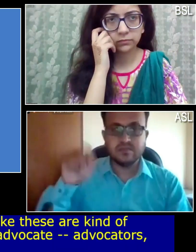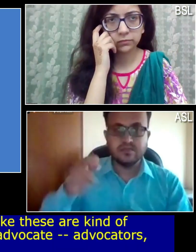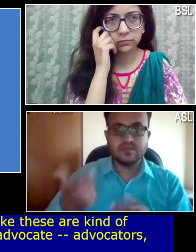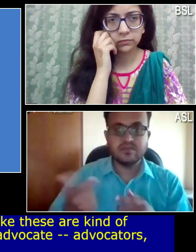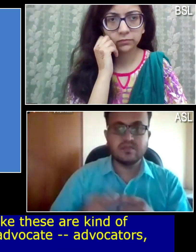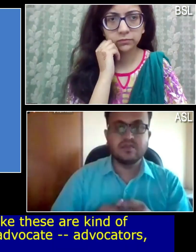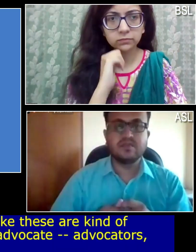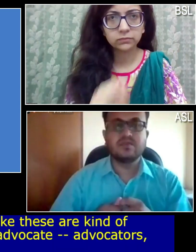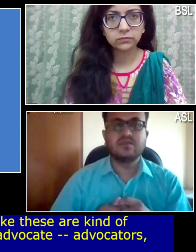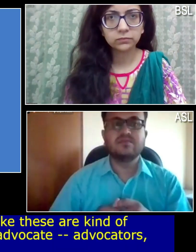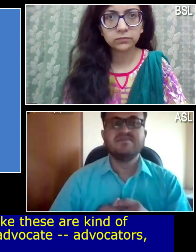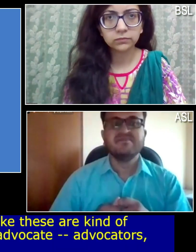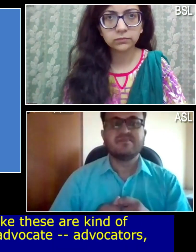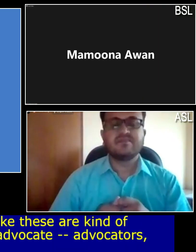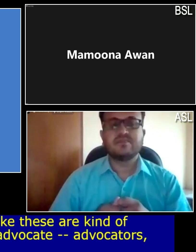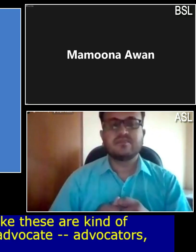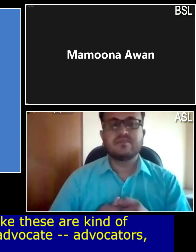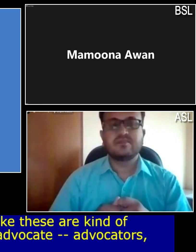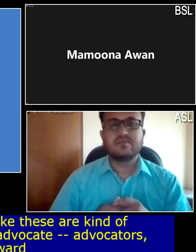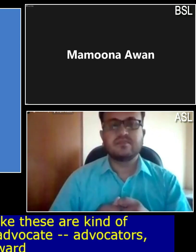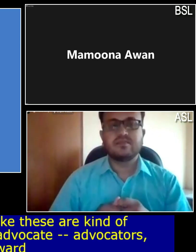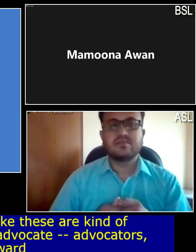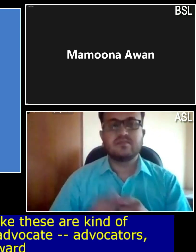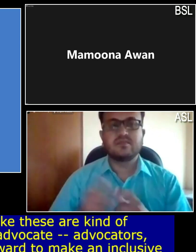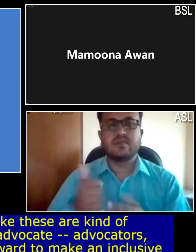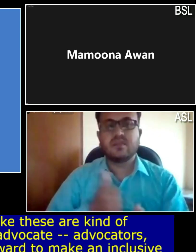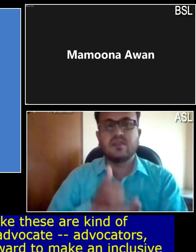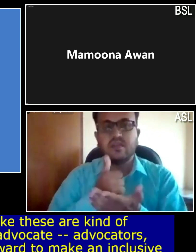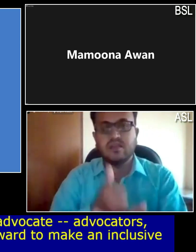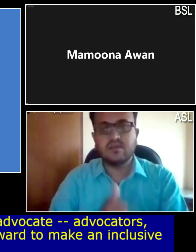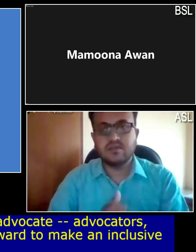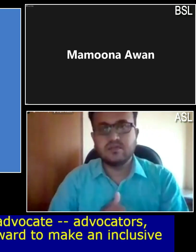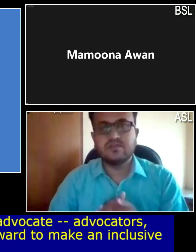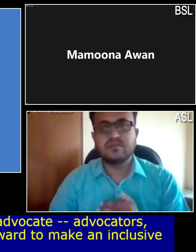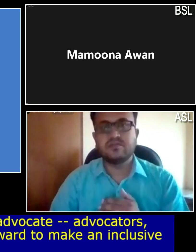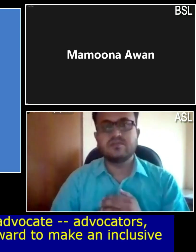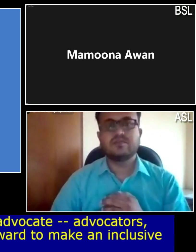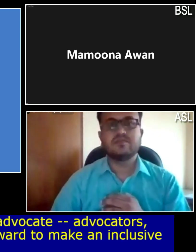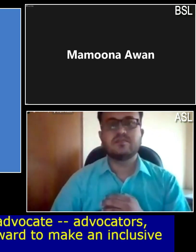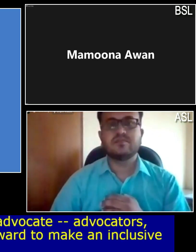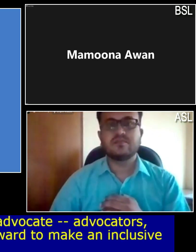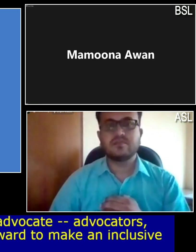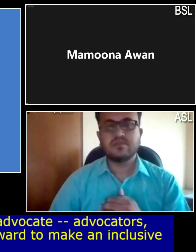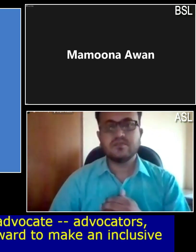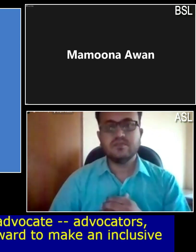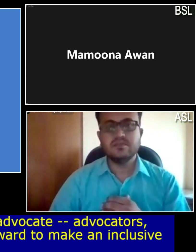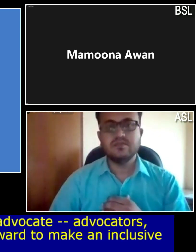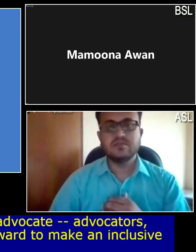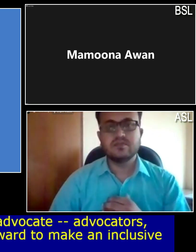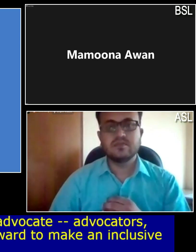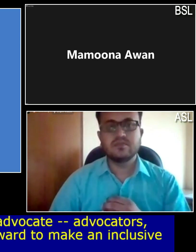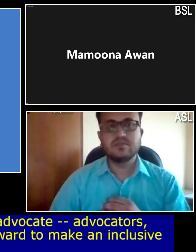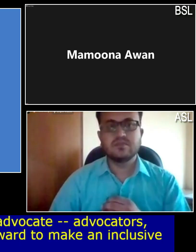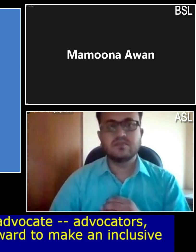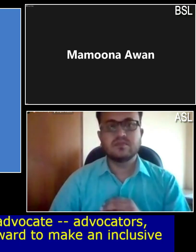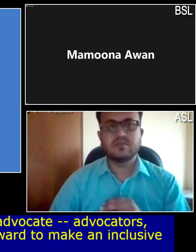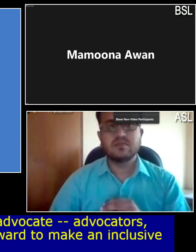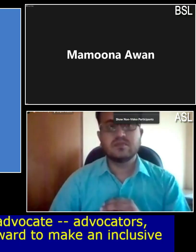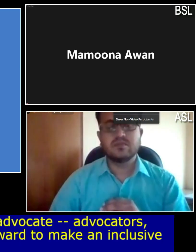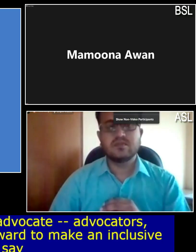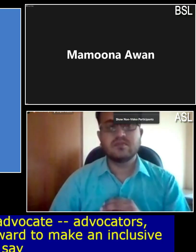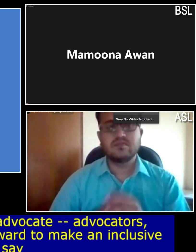steps forward to make an inclusive society using that technology. And as we say at Internet